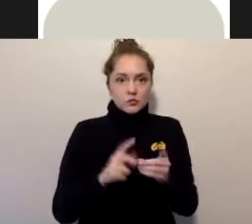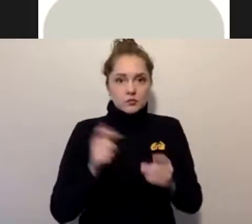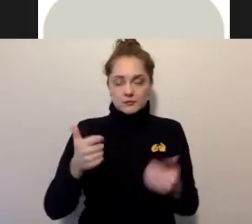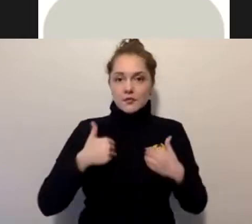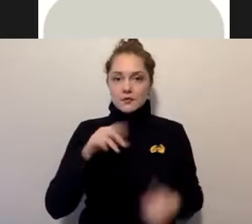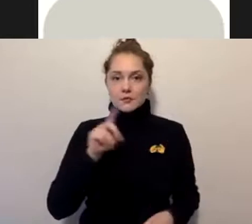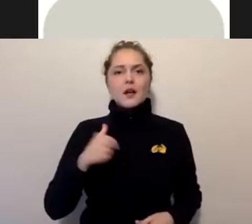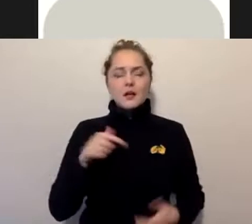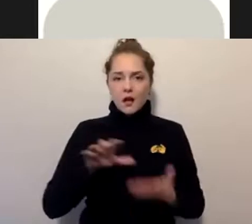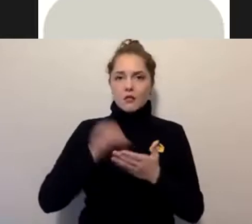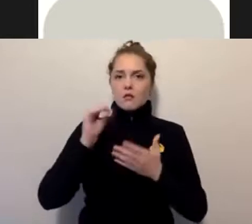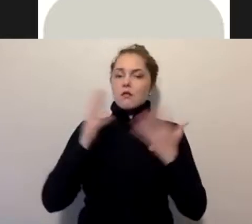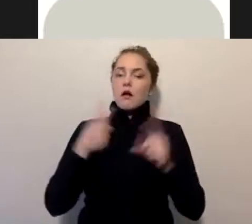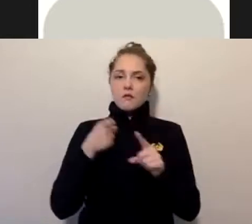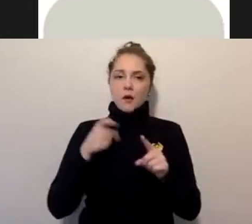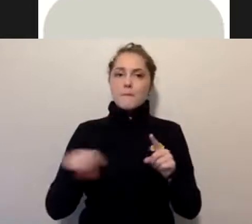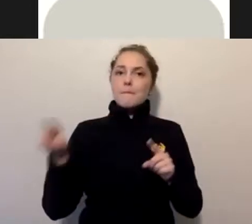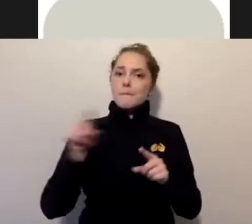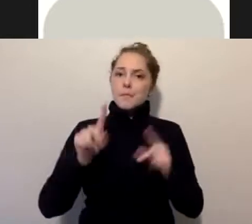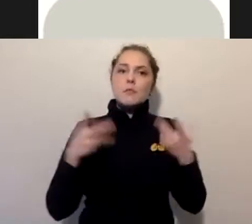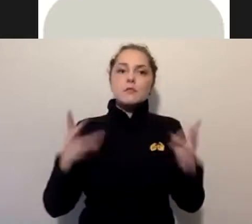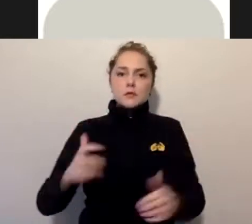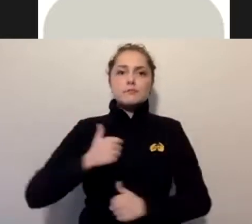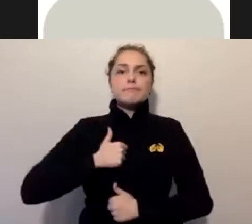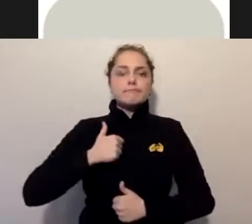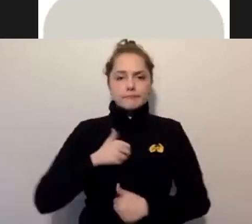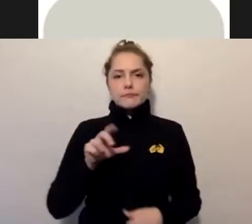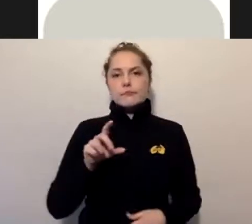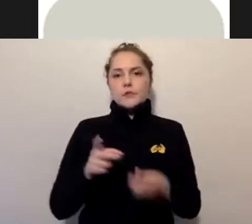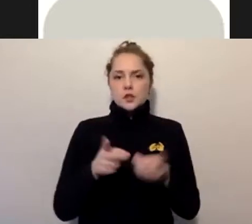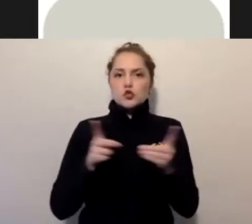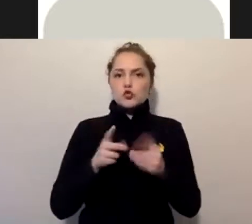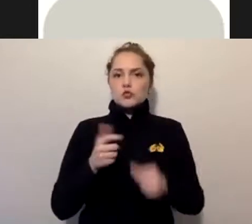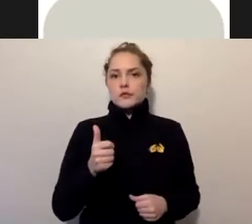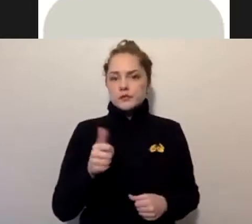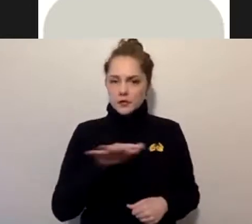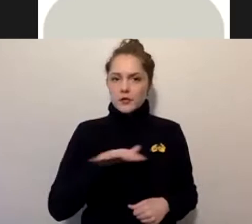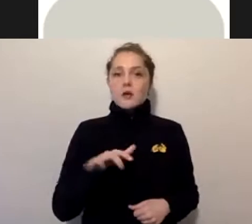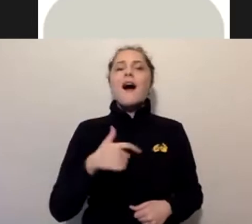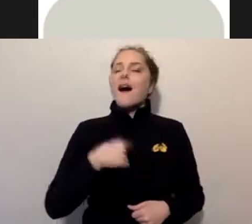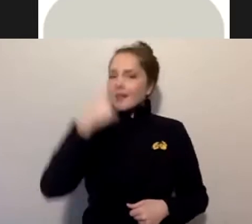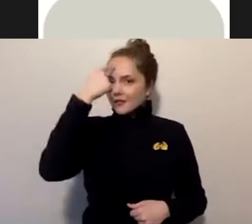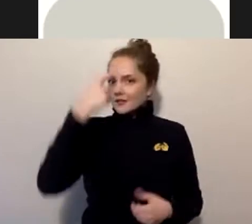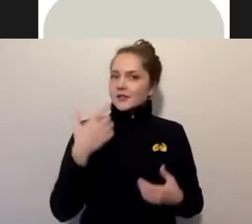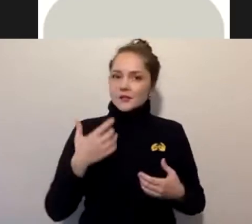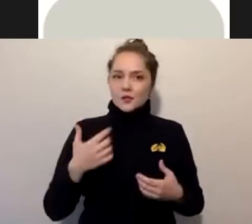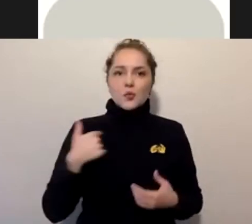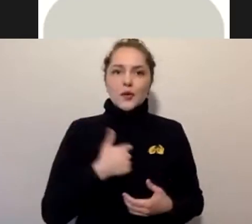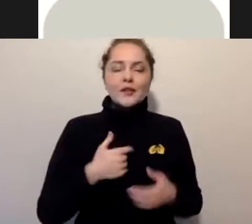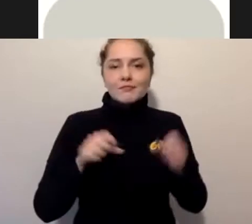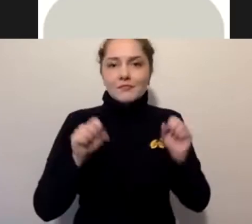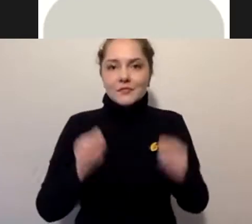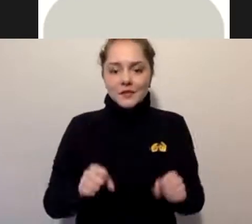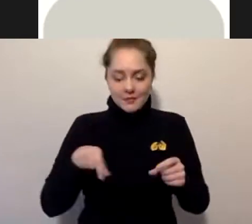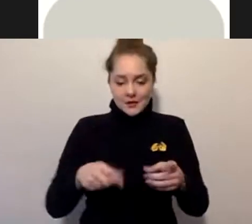I've learned a lot from those who have served in the district so far. So I believe there's a chance to move the district